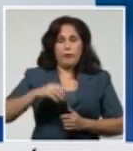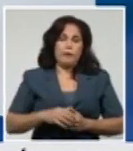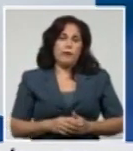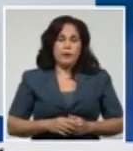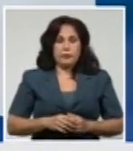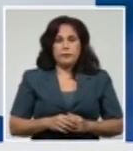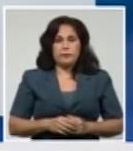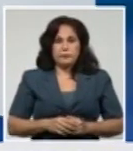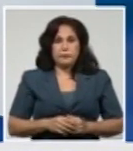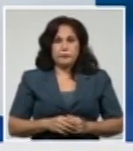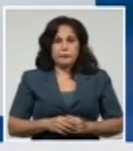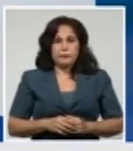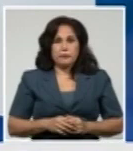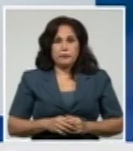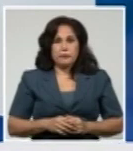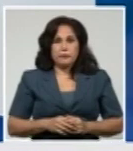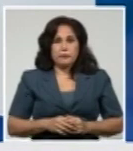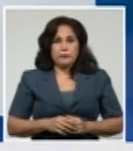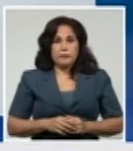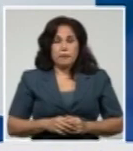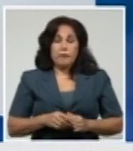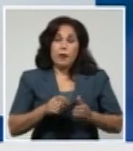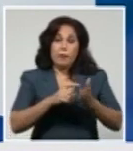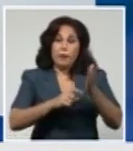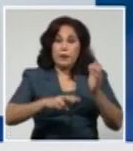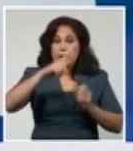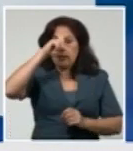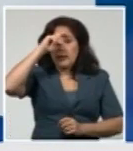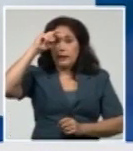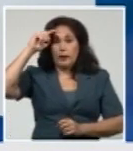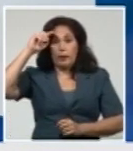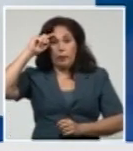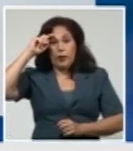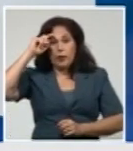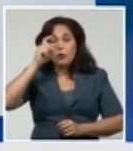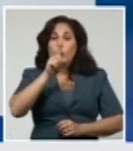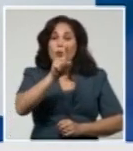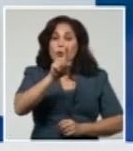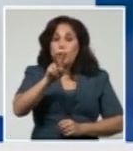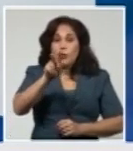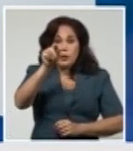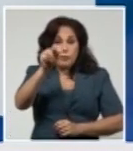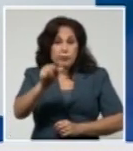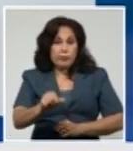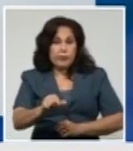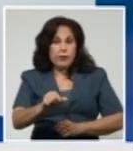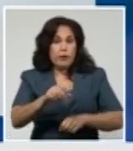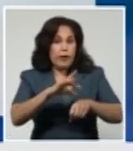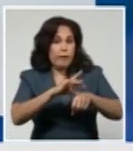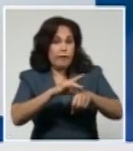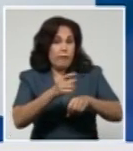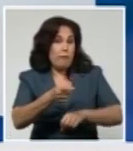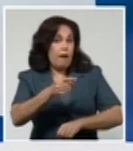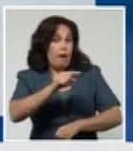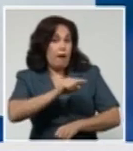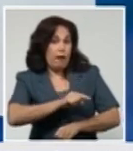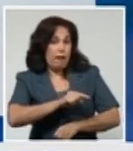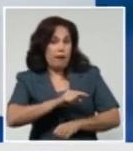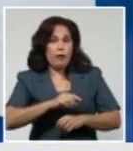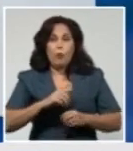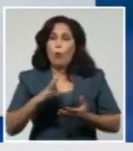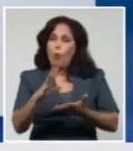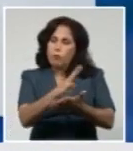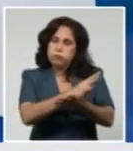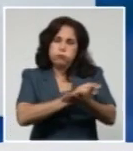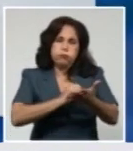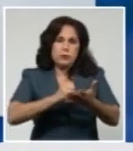The 12 cases from Sancti Spiritus are all from the municipality of the same name. The 4 cases from Ciego